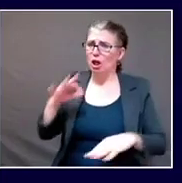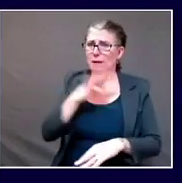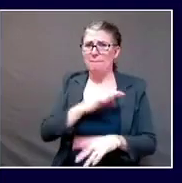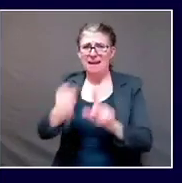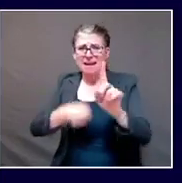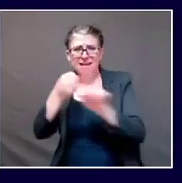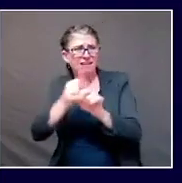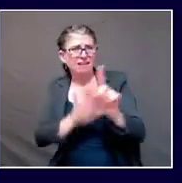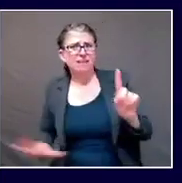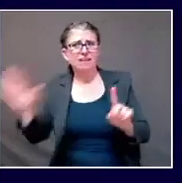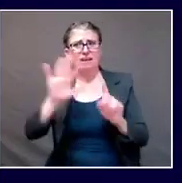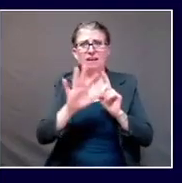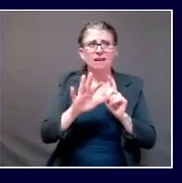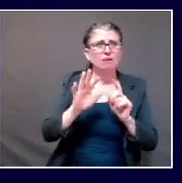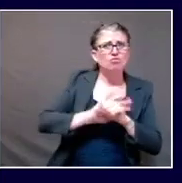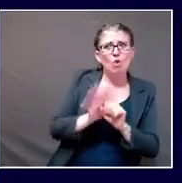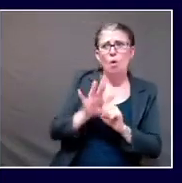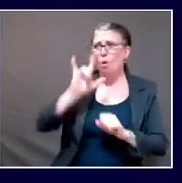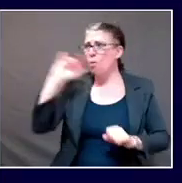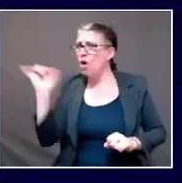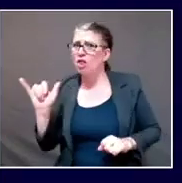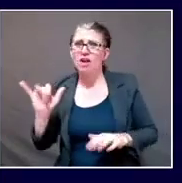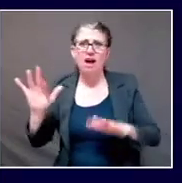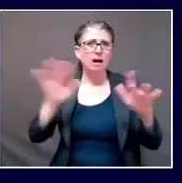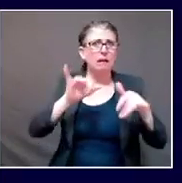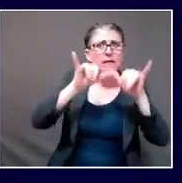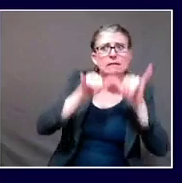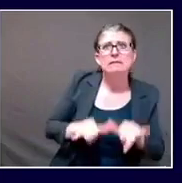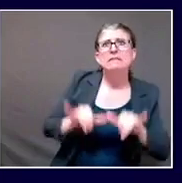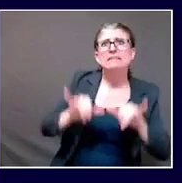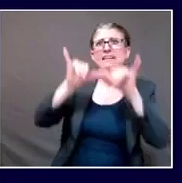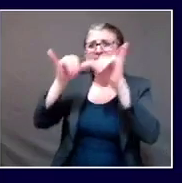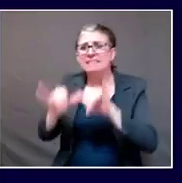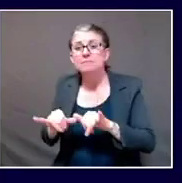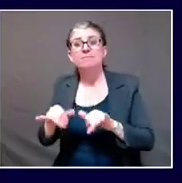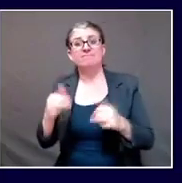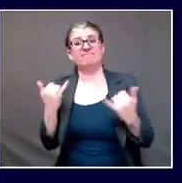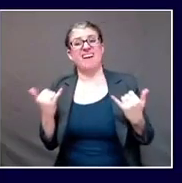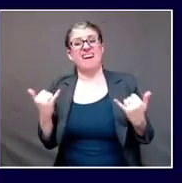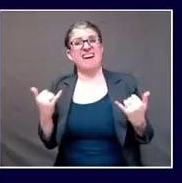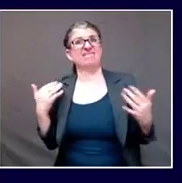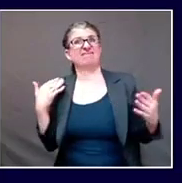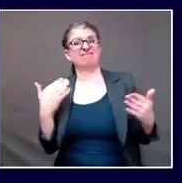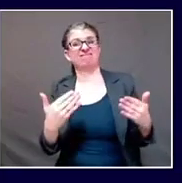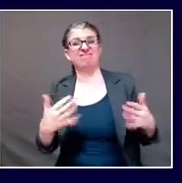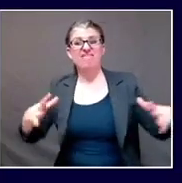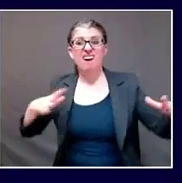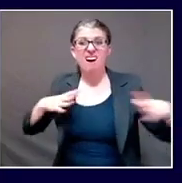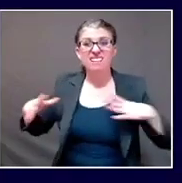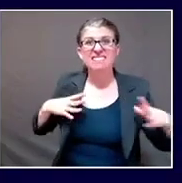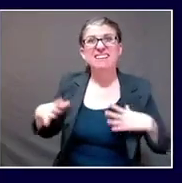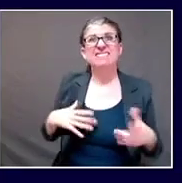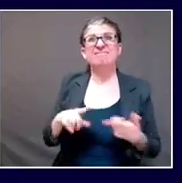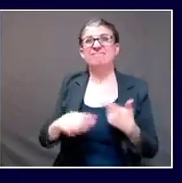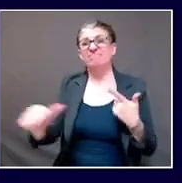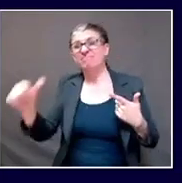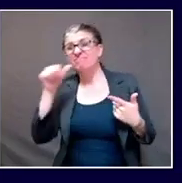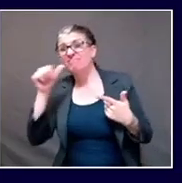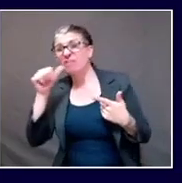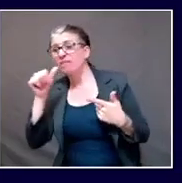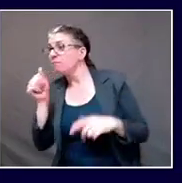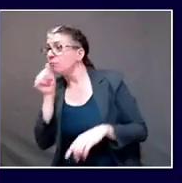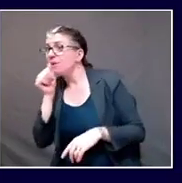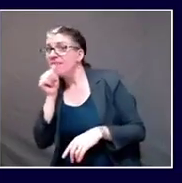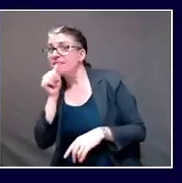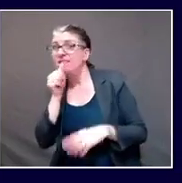gatherings, private or public. We, we issued these warnings before Thanksgiving. And I think many people were